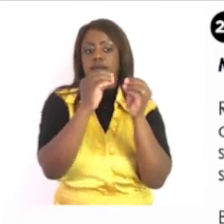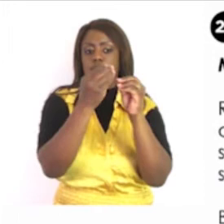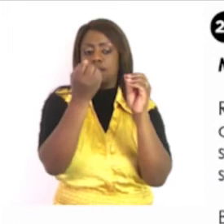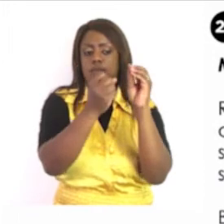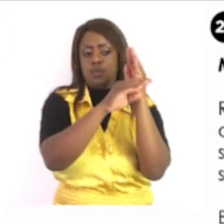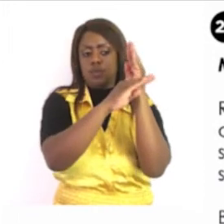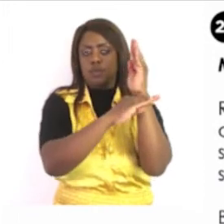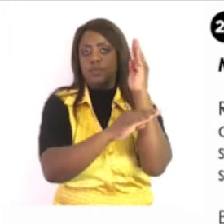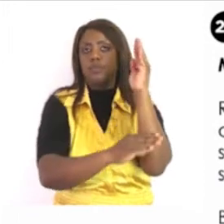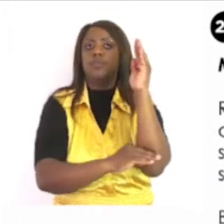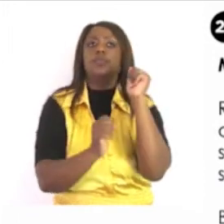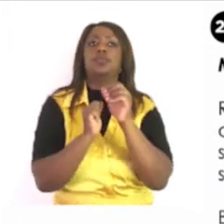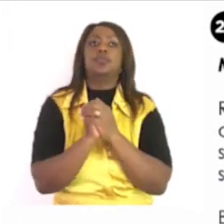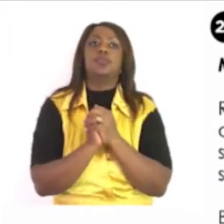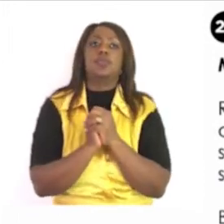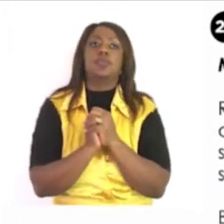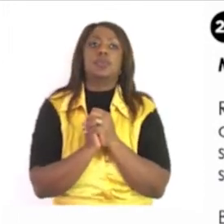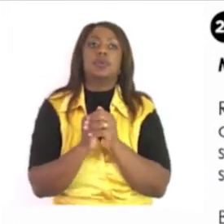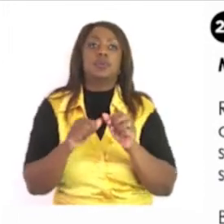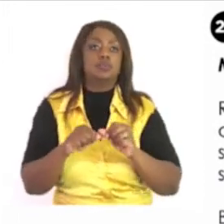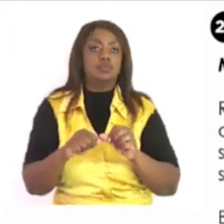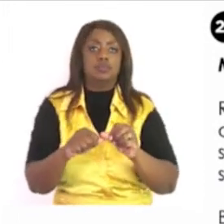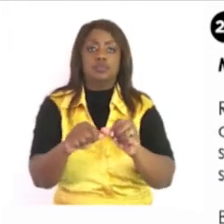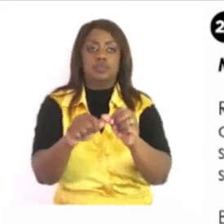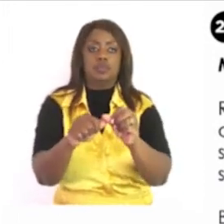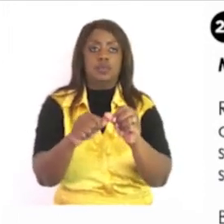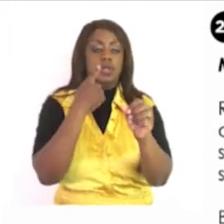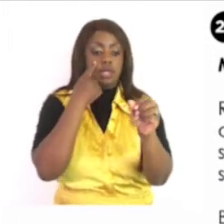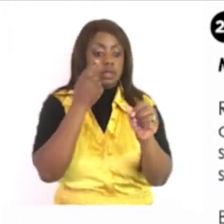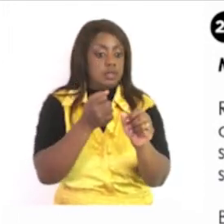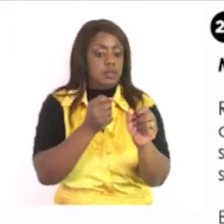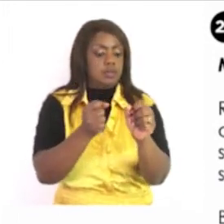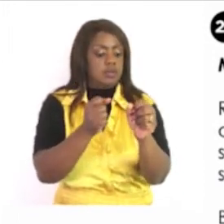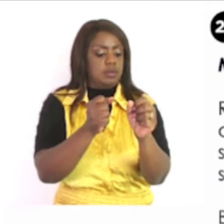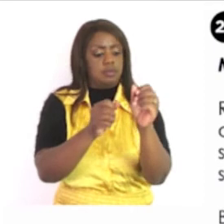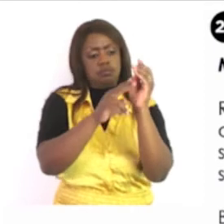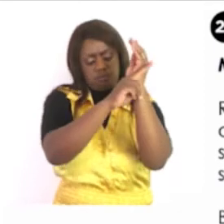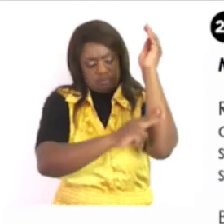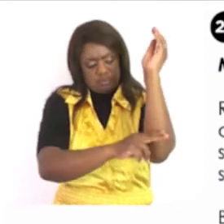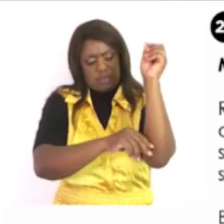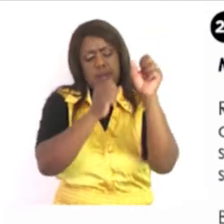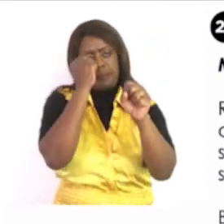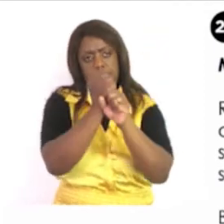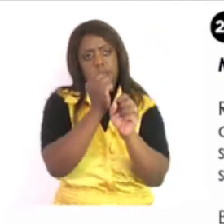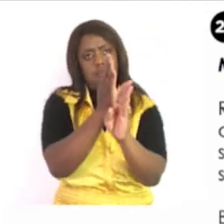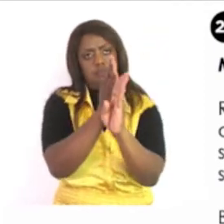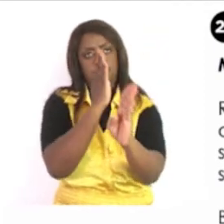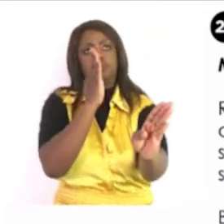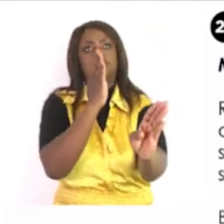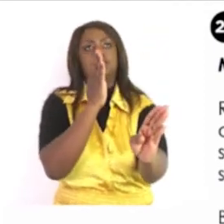Then we need also to look at the instrument. You need to indicate the